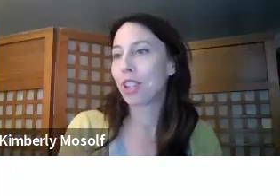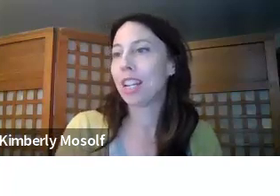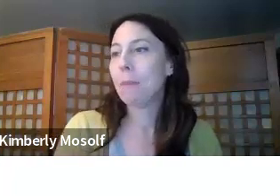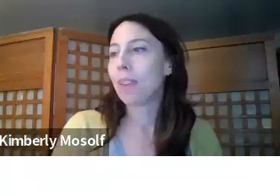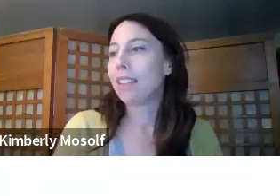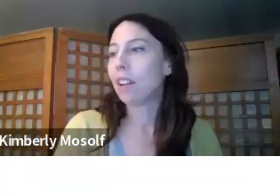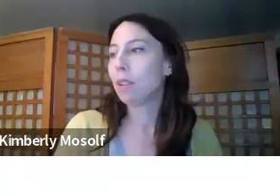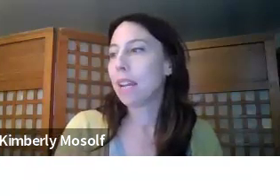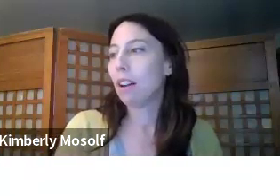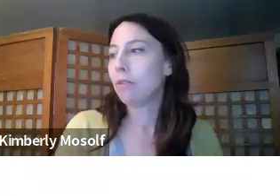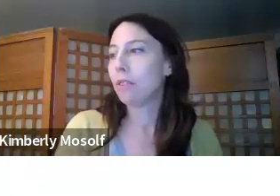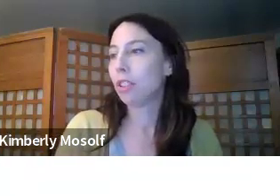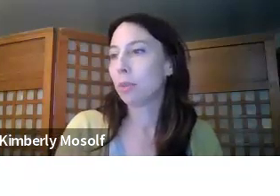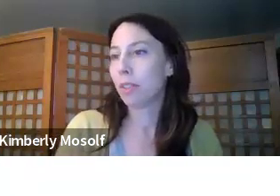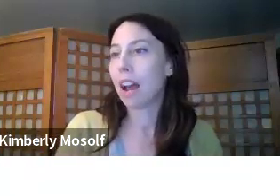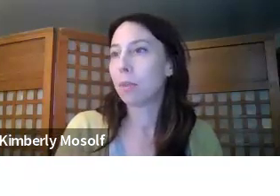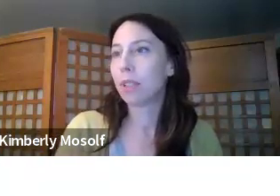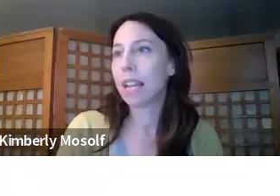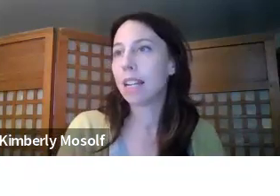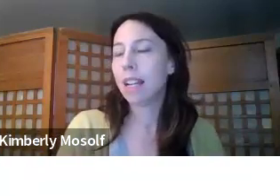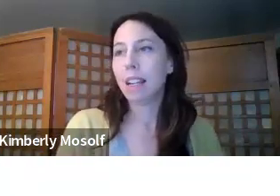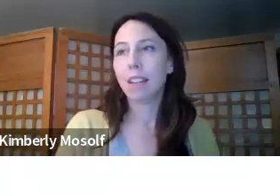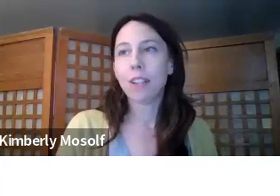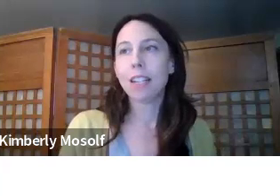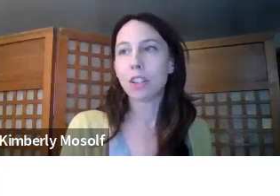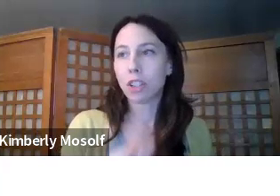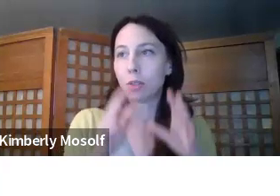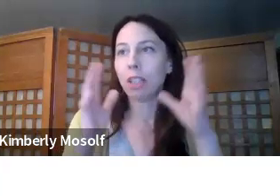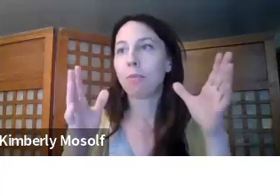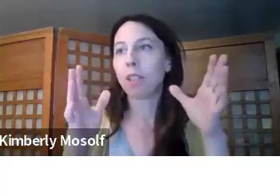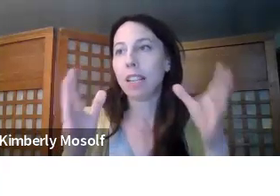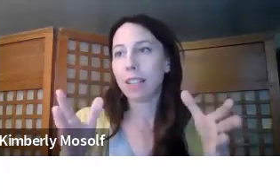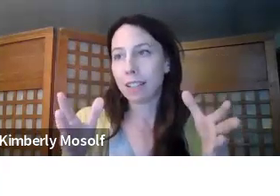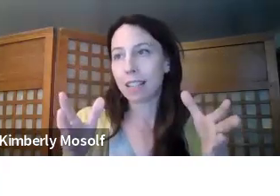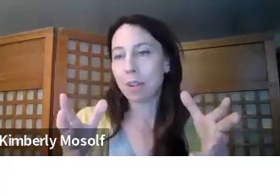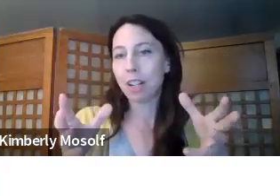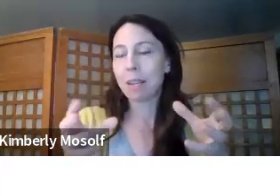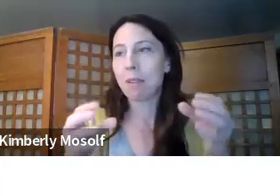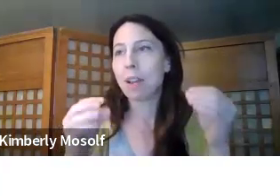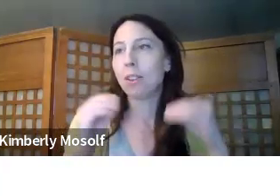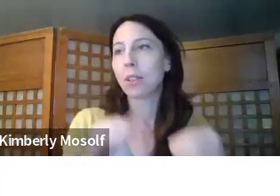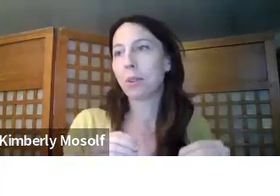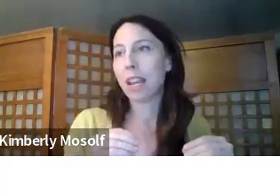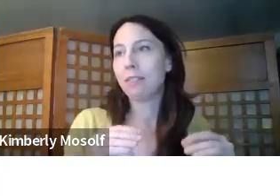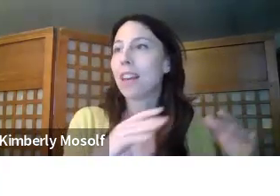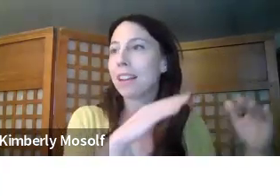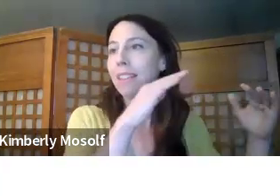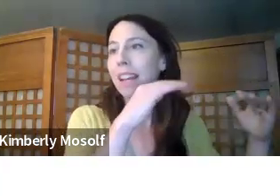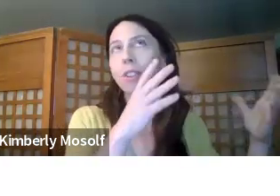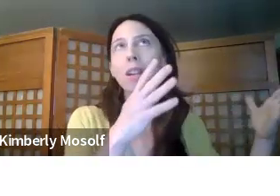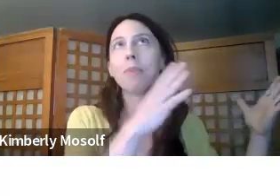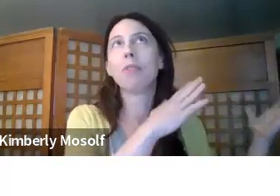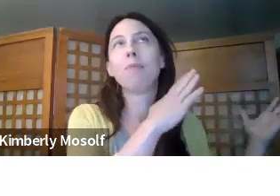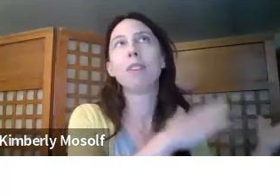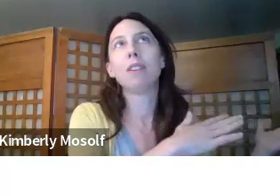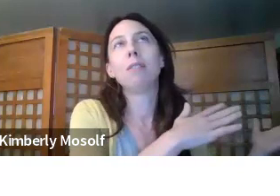first question, I think it would be helpful in terms of how to present if in addition to giving this summary document, we also gave that, like,